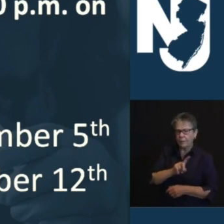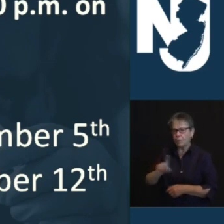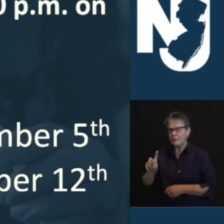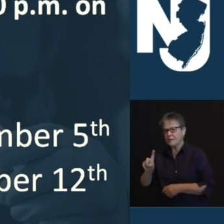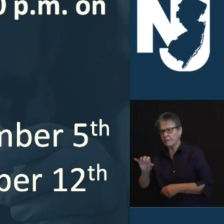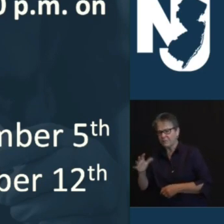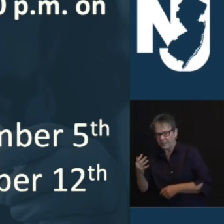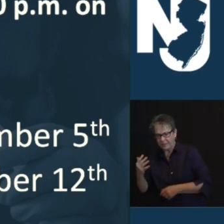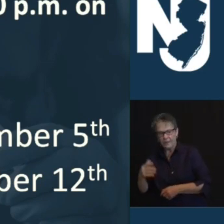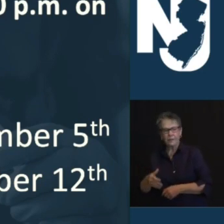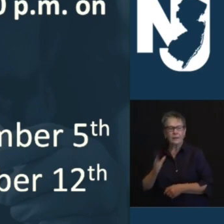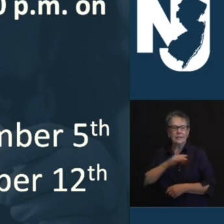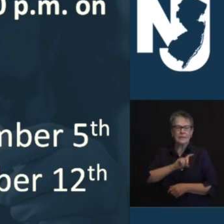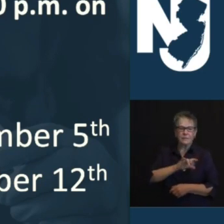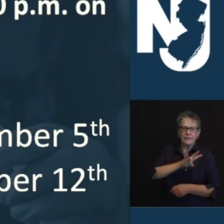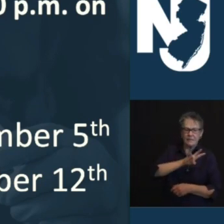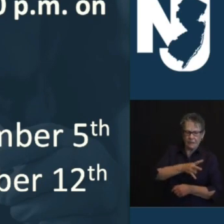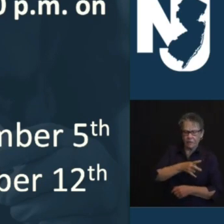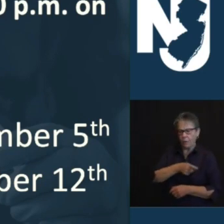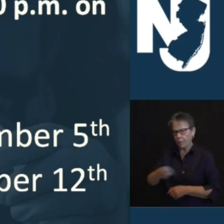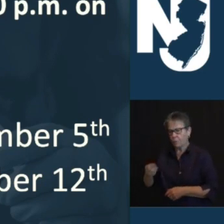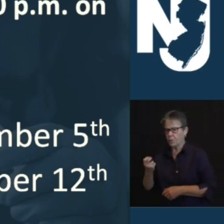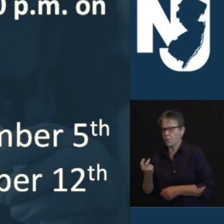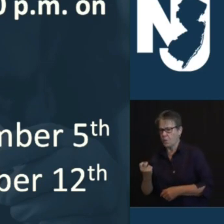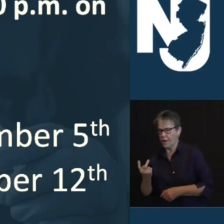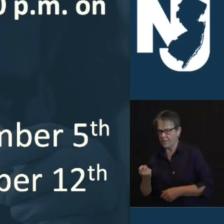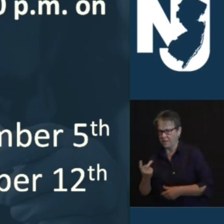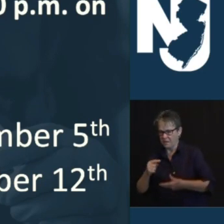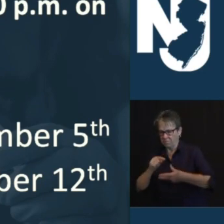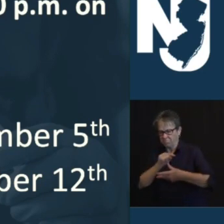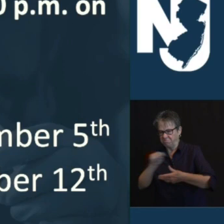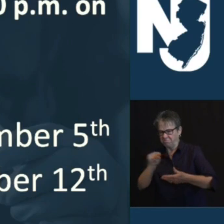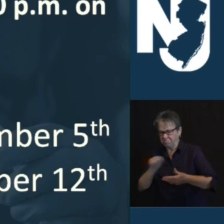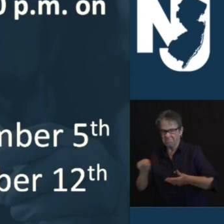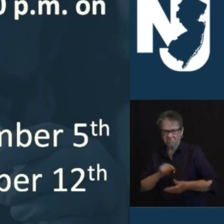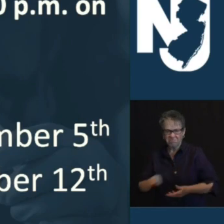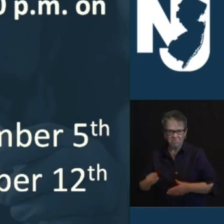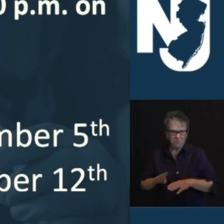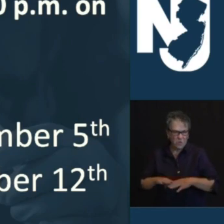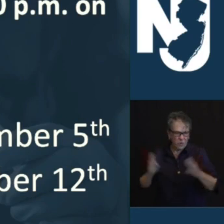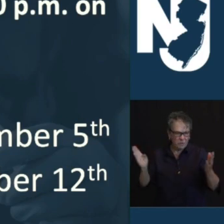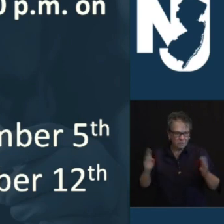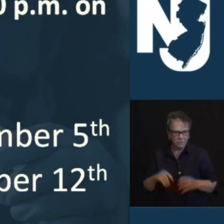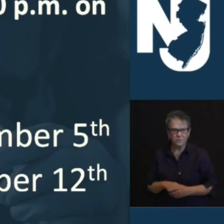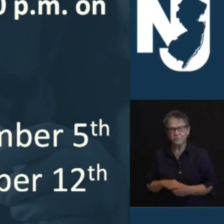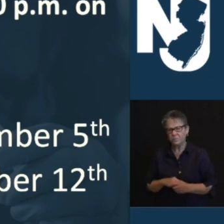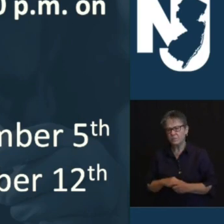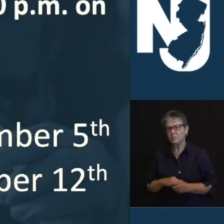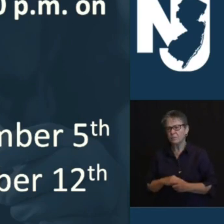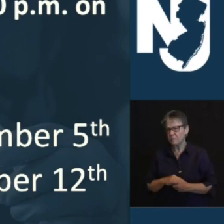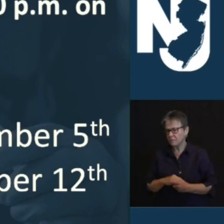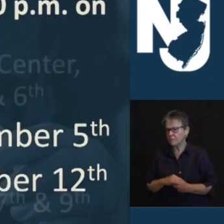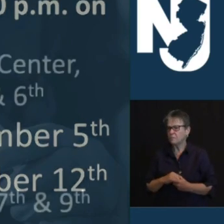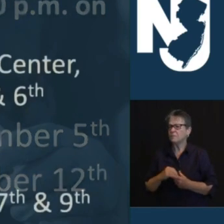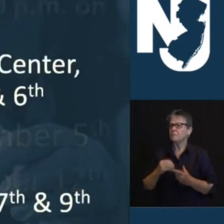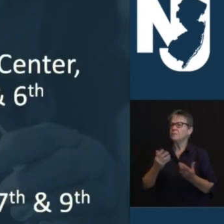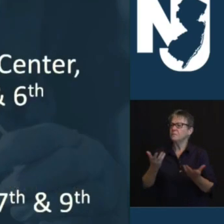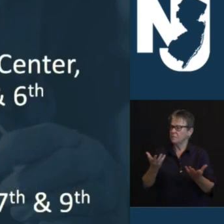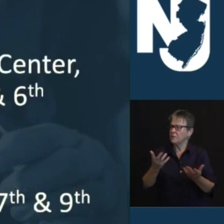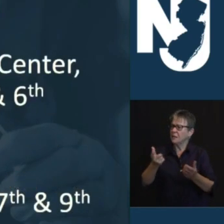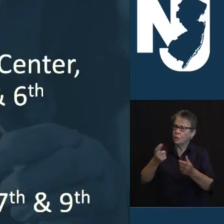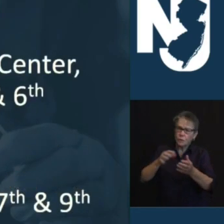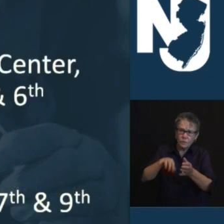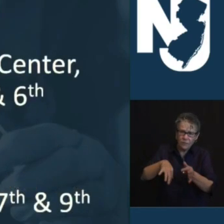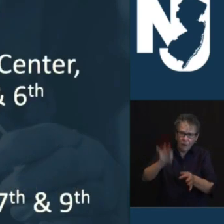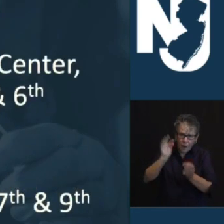December 5th, and the following week as well, December 7th through December 12th. Again, all of this is in the website. In Galloway